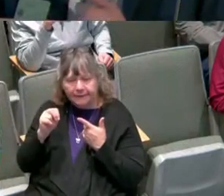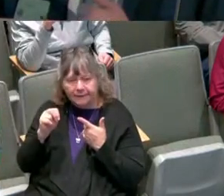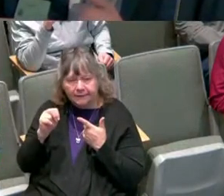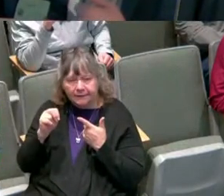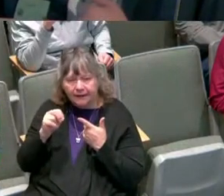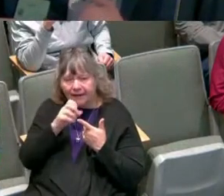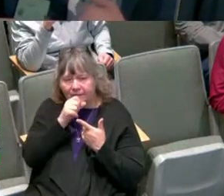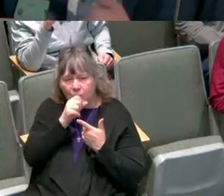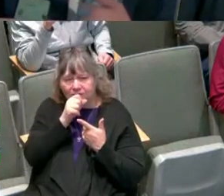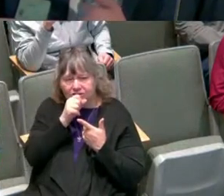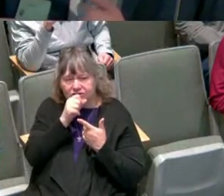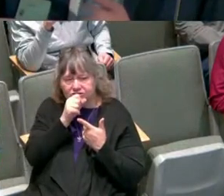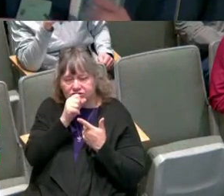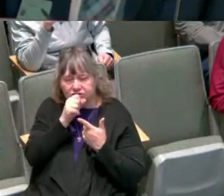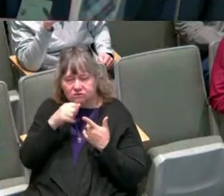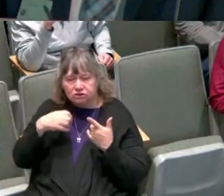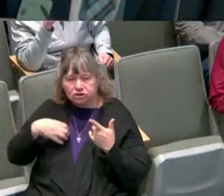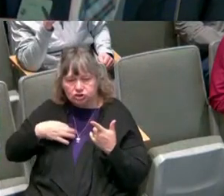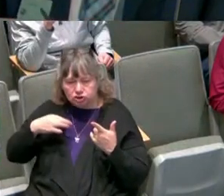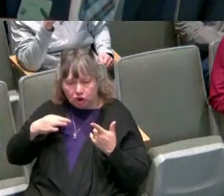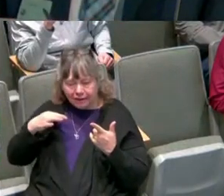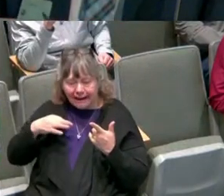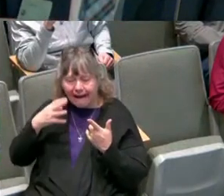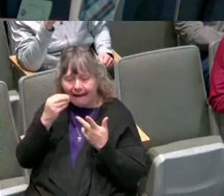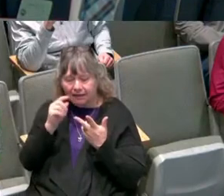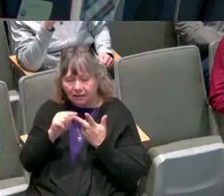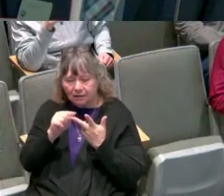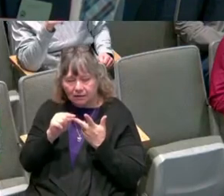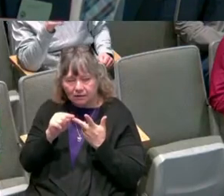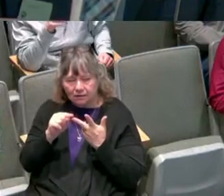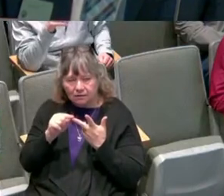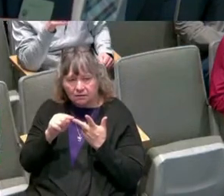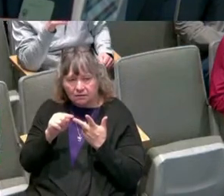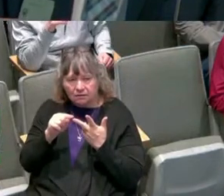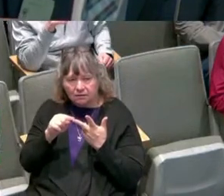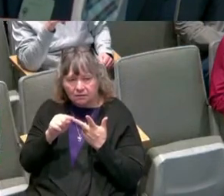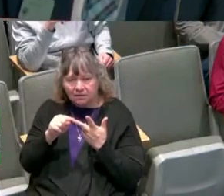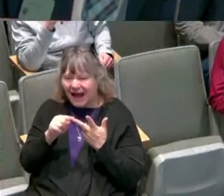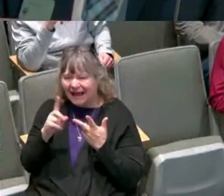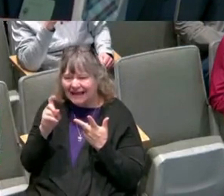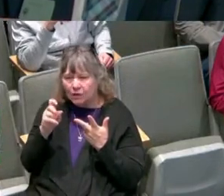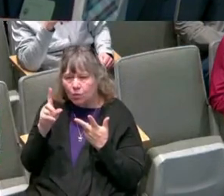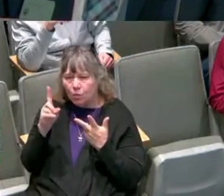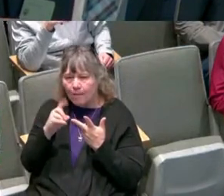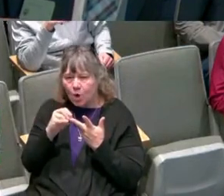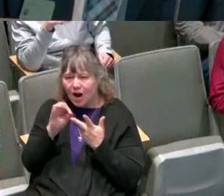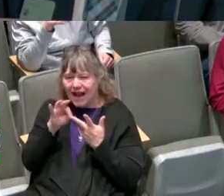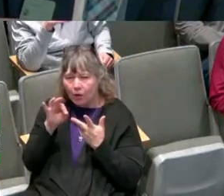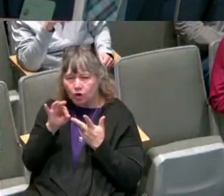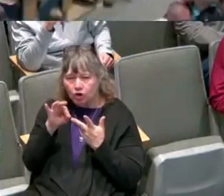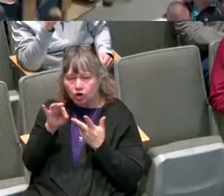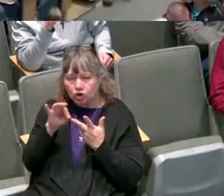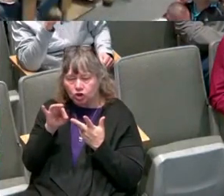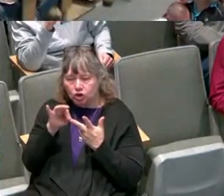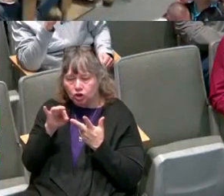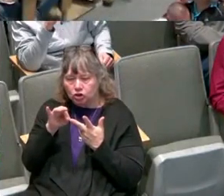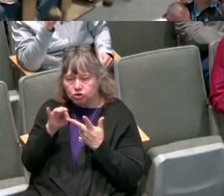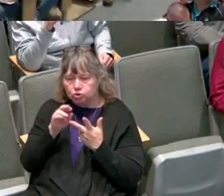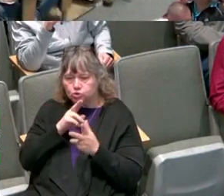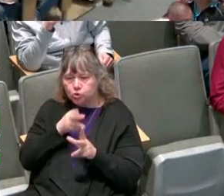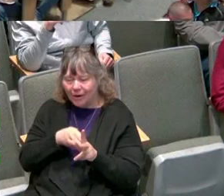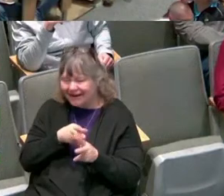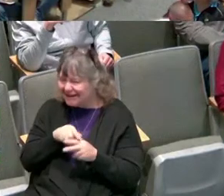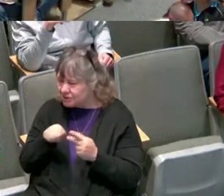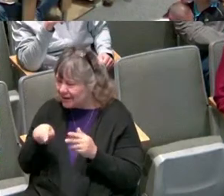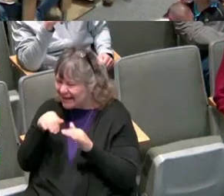in the orange sweatshirt and um I need one more counter to to join Lisa and